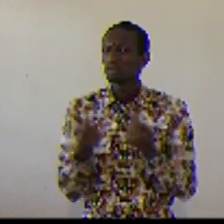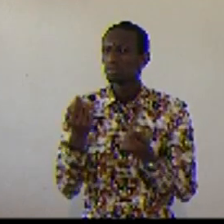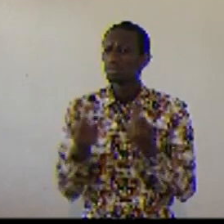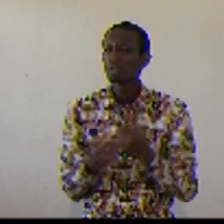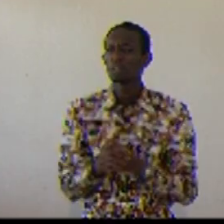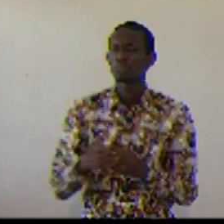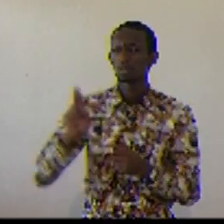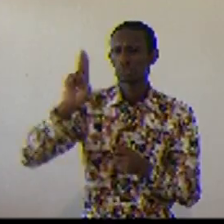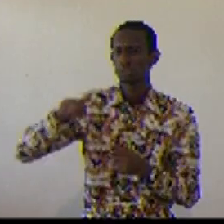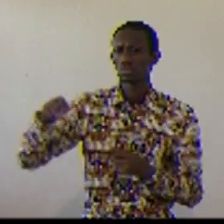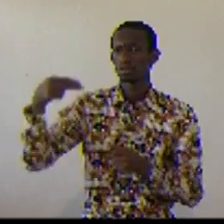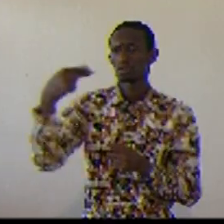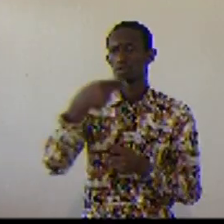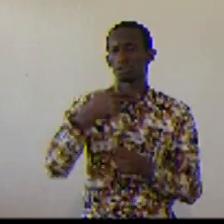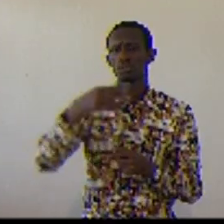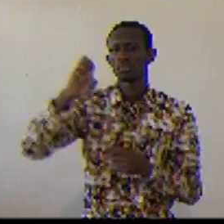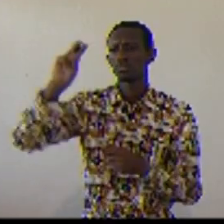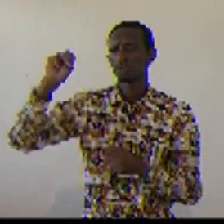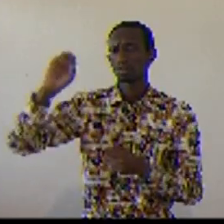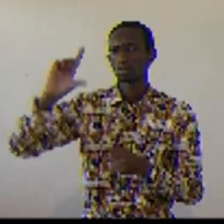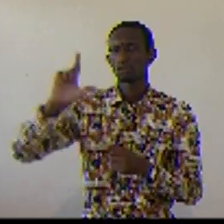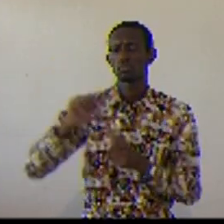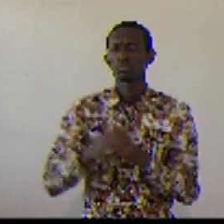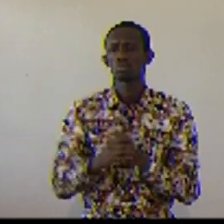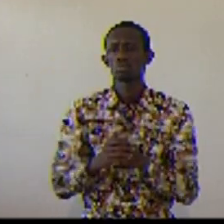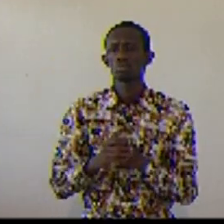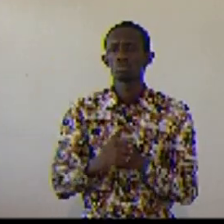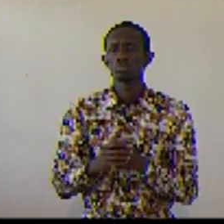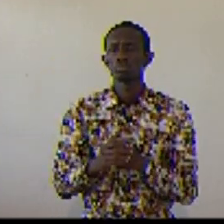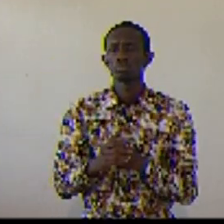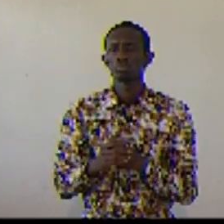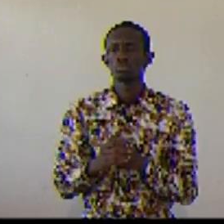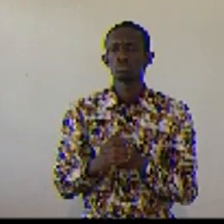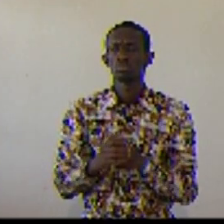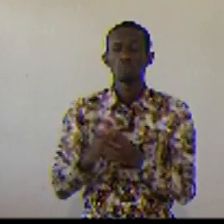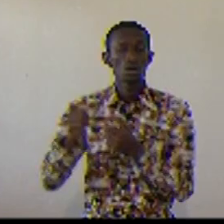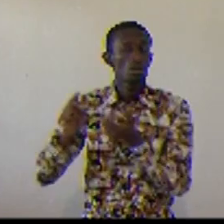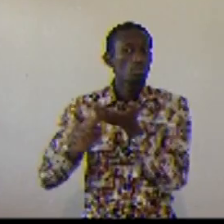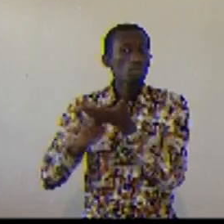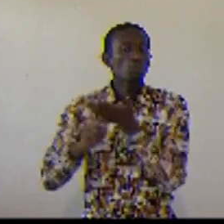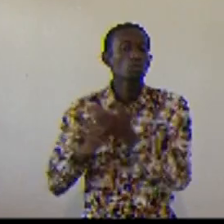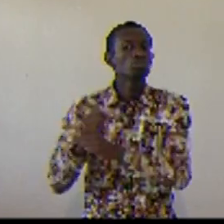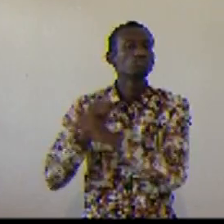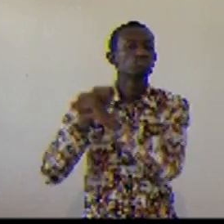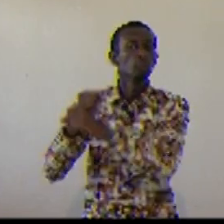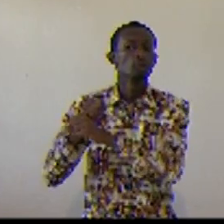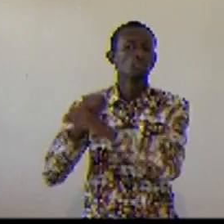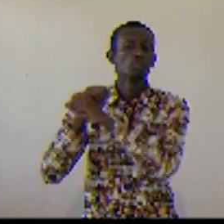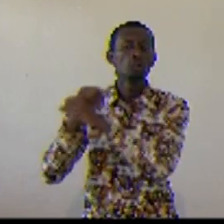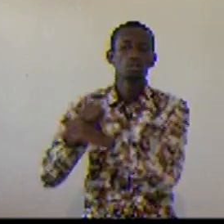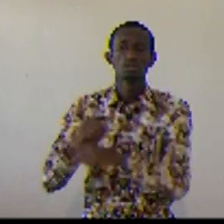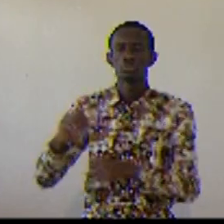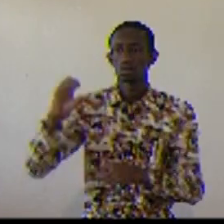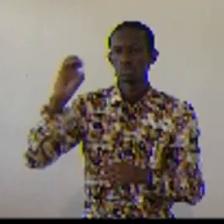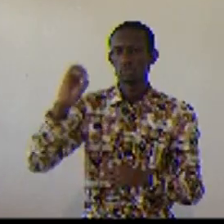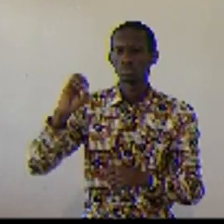phenol compounds are used as antiseptic. They are used as antioxidants. Antioxidants, we